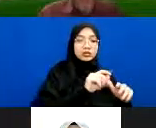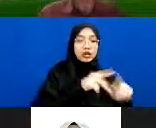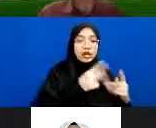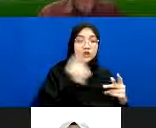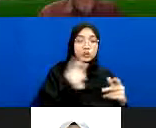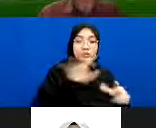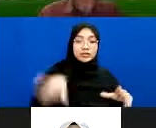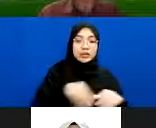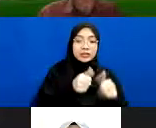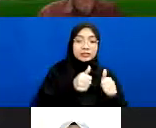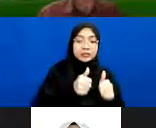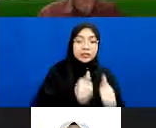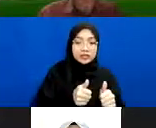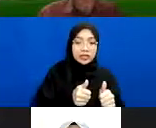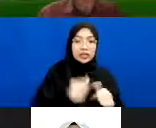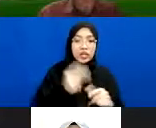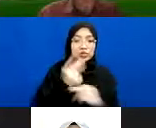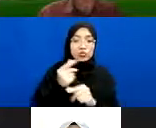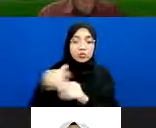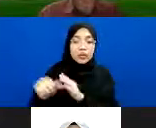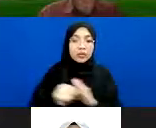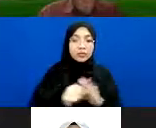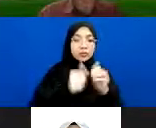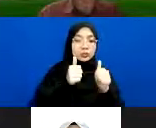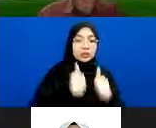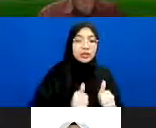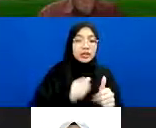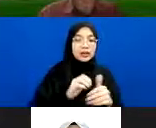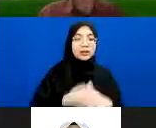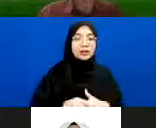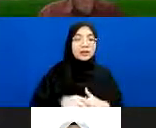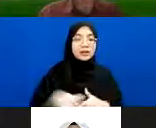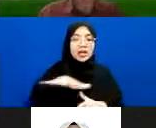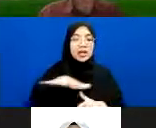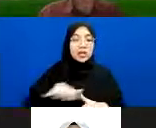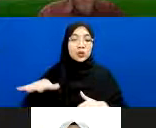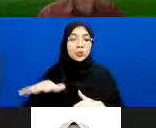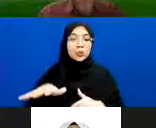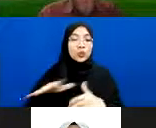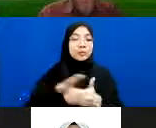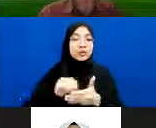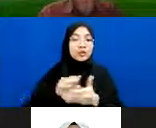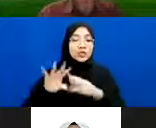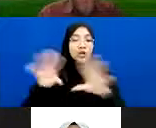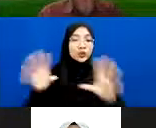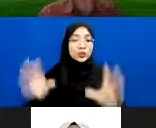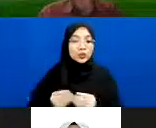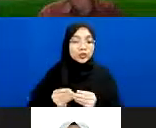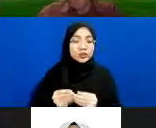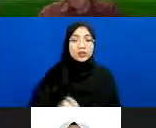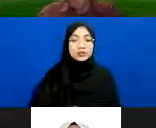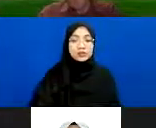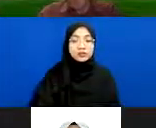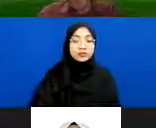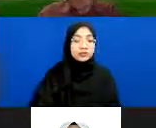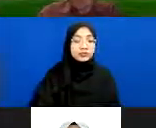to create a more inclusive learning environment by not segregating children with different